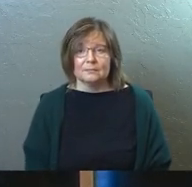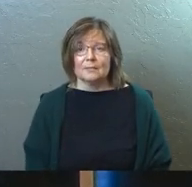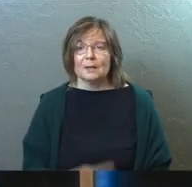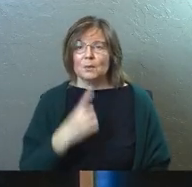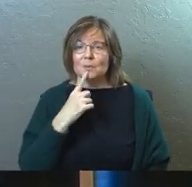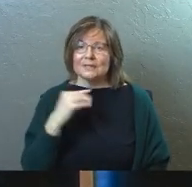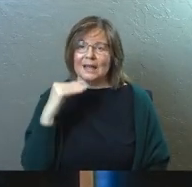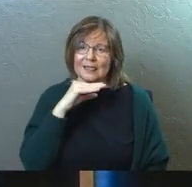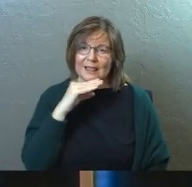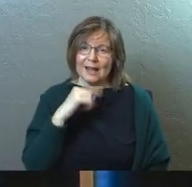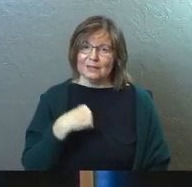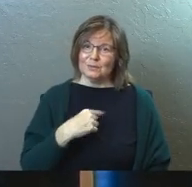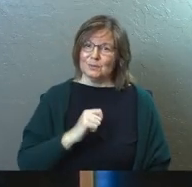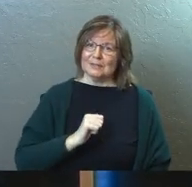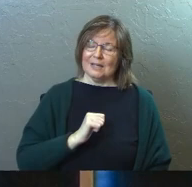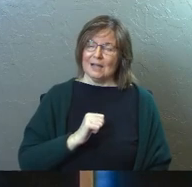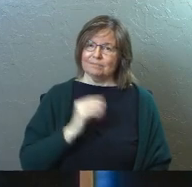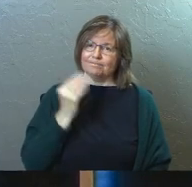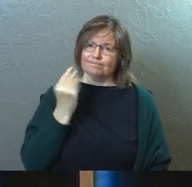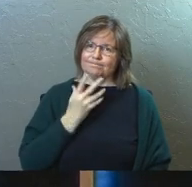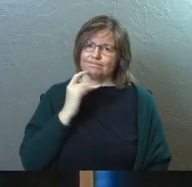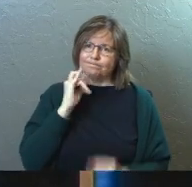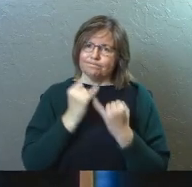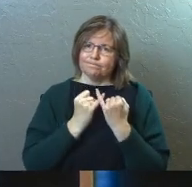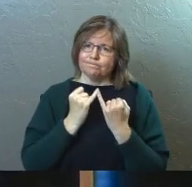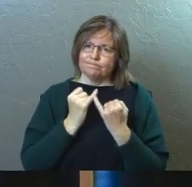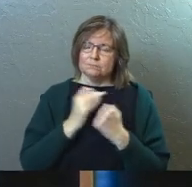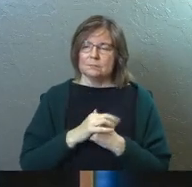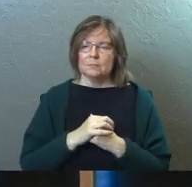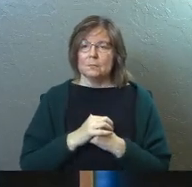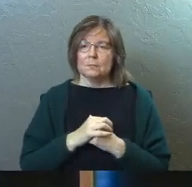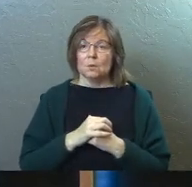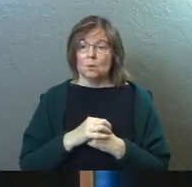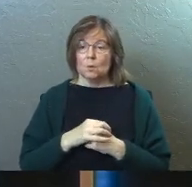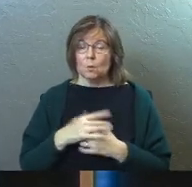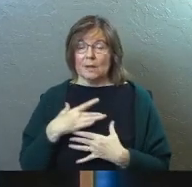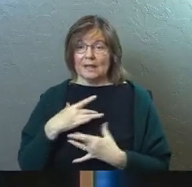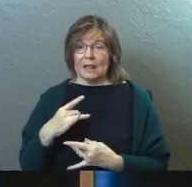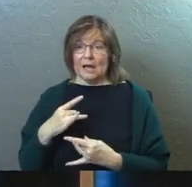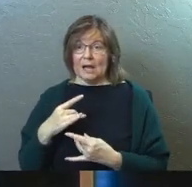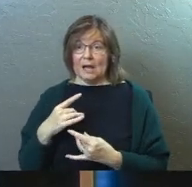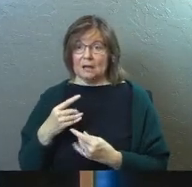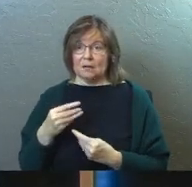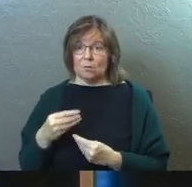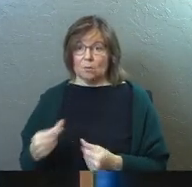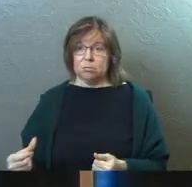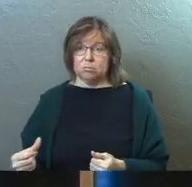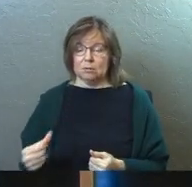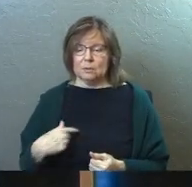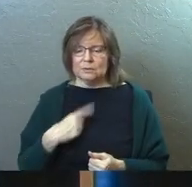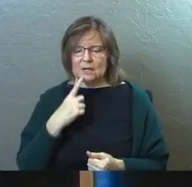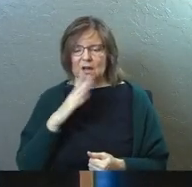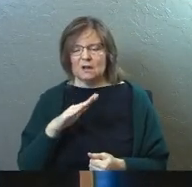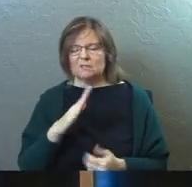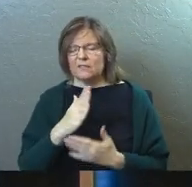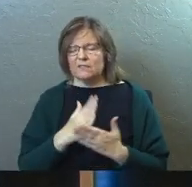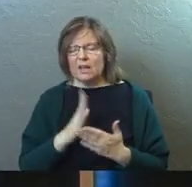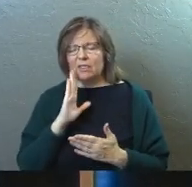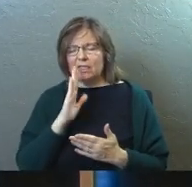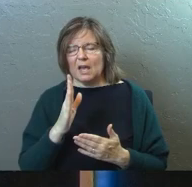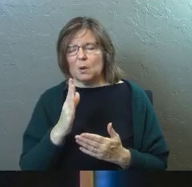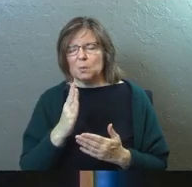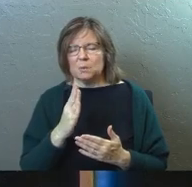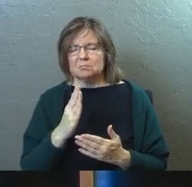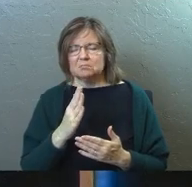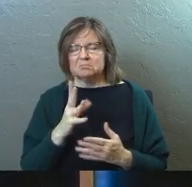But we say lies to ourselves. When we lose our like, one of the things that we'll say is, we'll say, this is just a phase, they'll get over